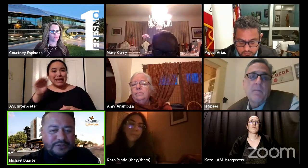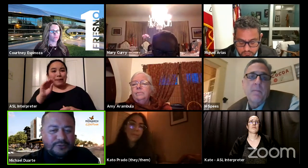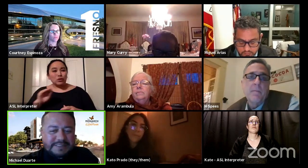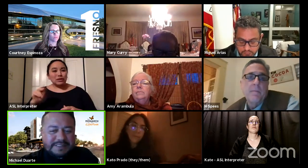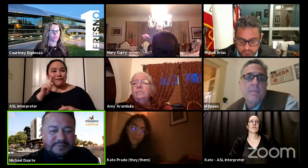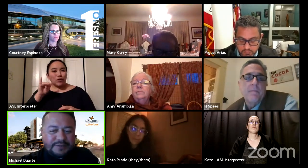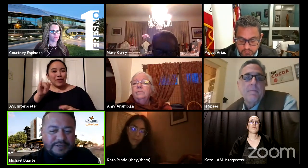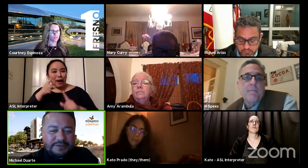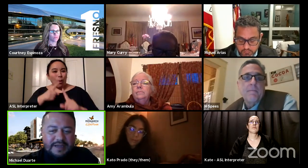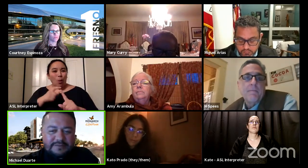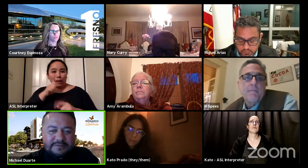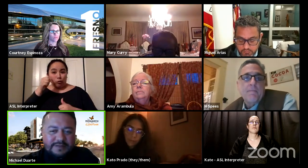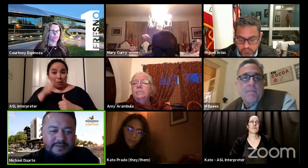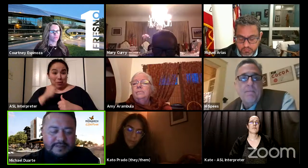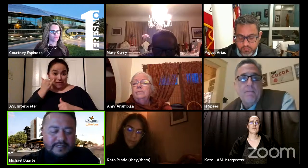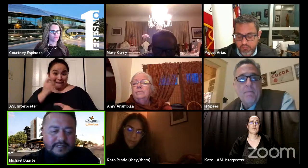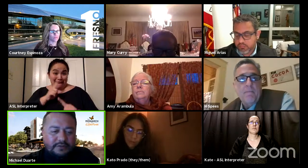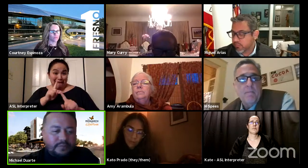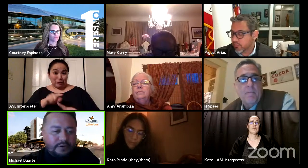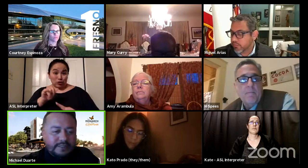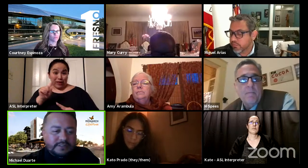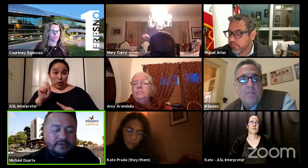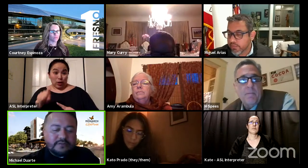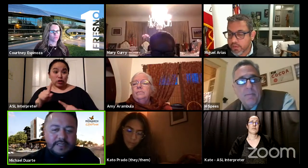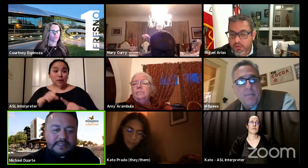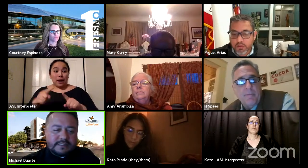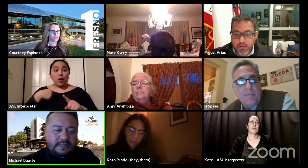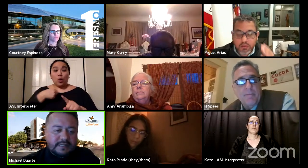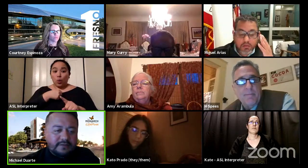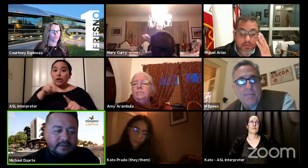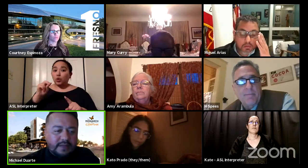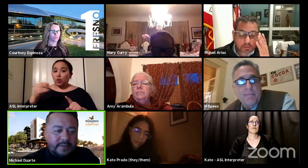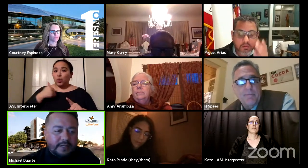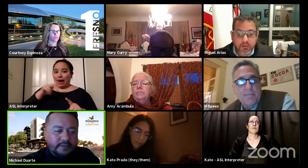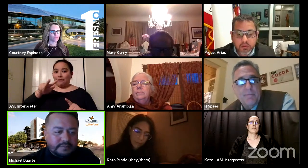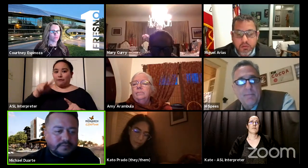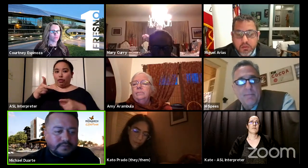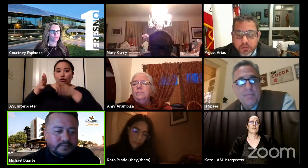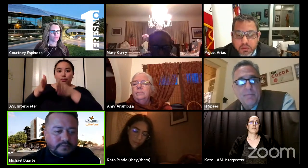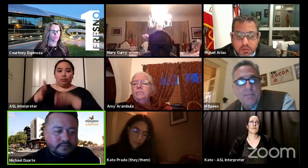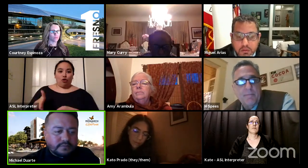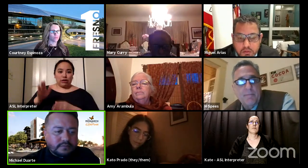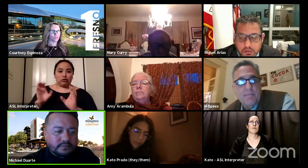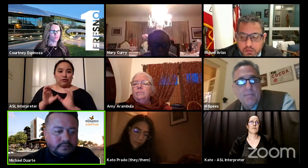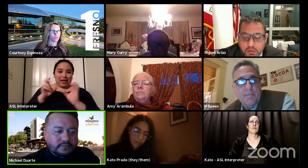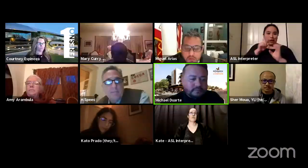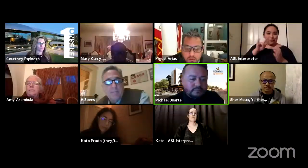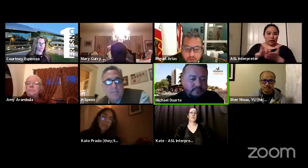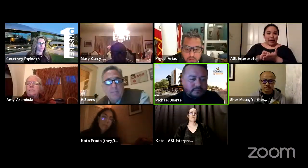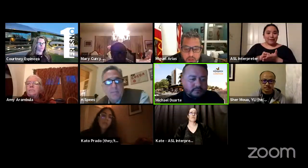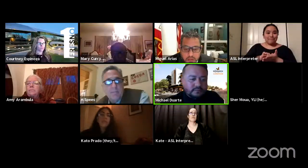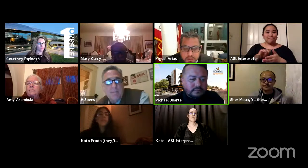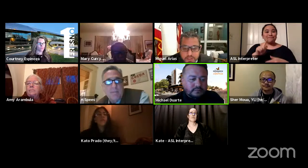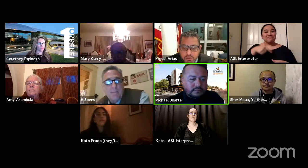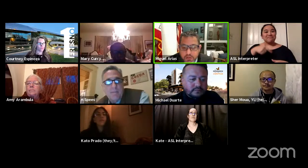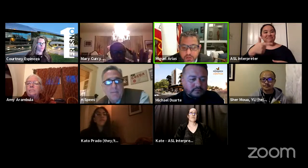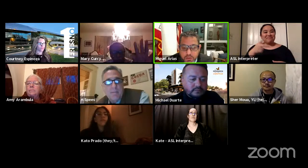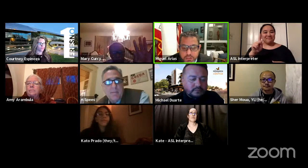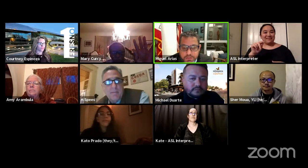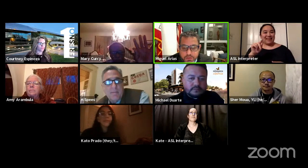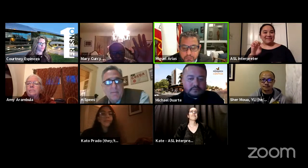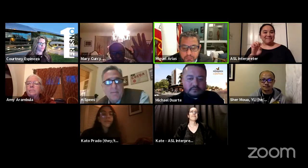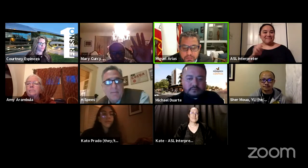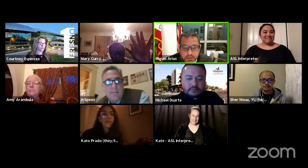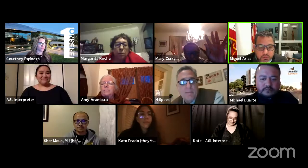sure if I answered your question, but we do have third-party certifications in that manner. All right, seeing no